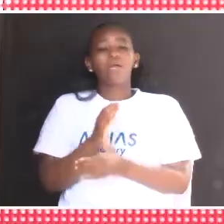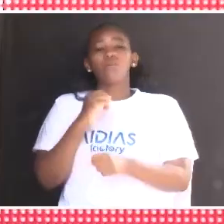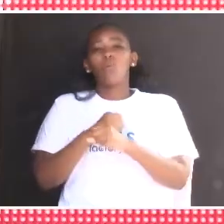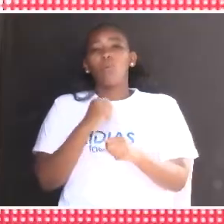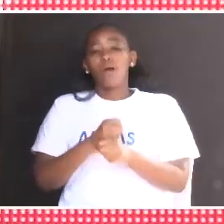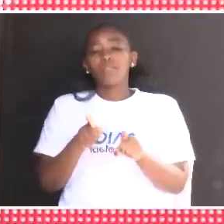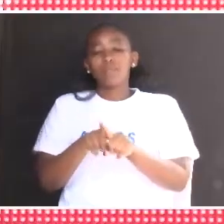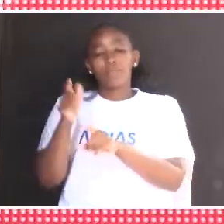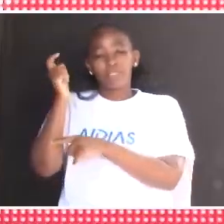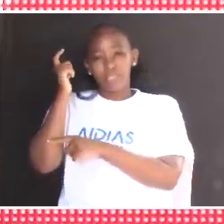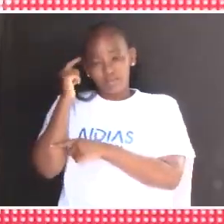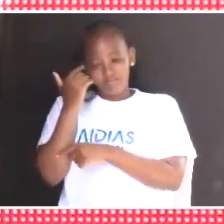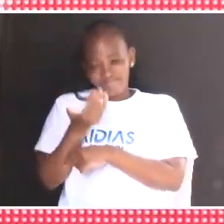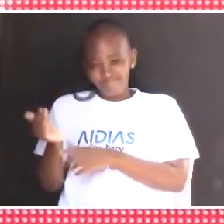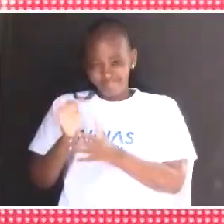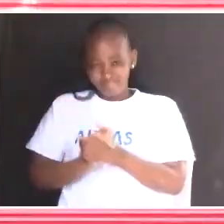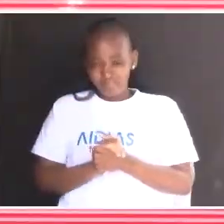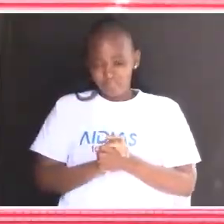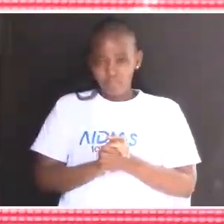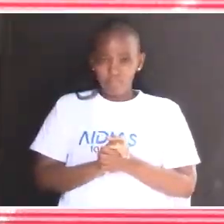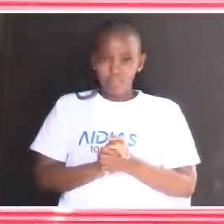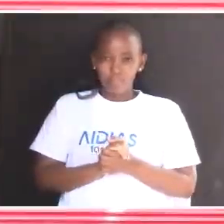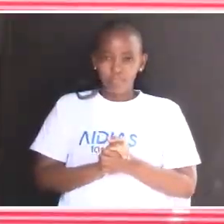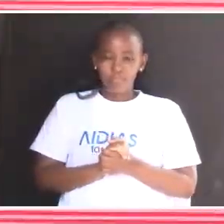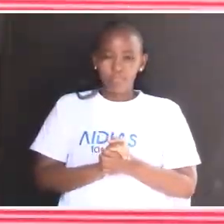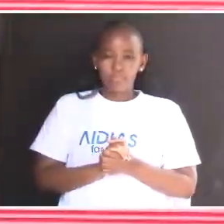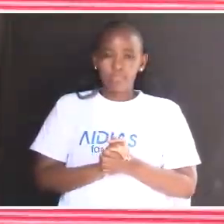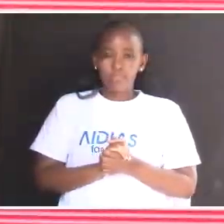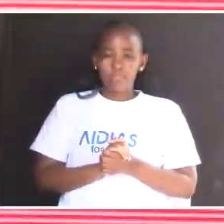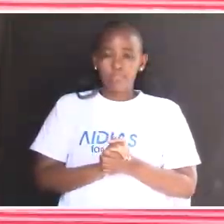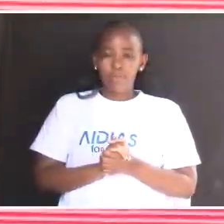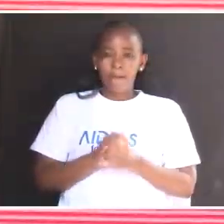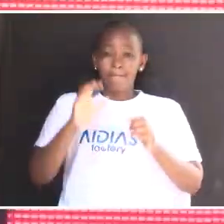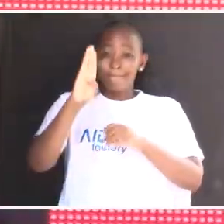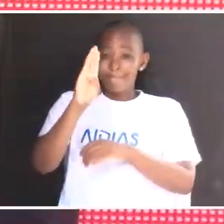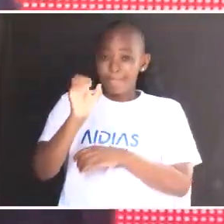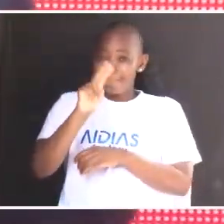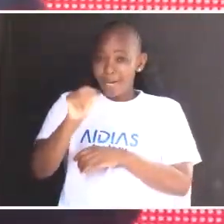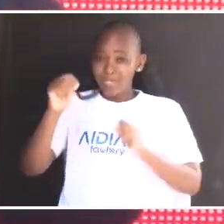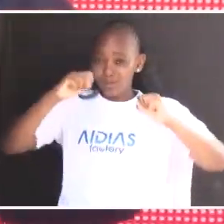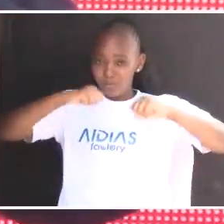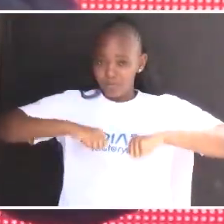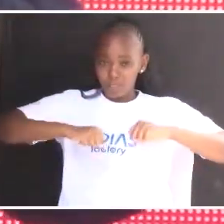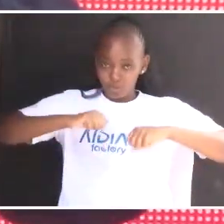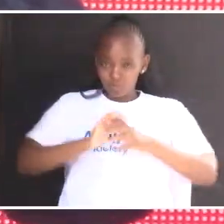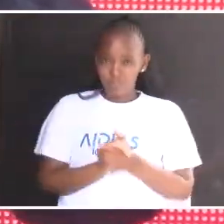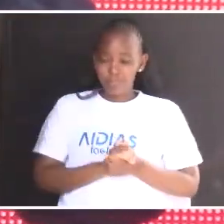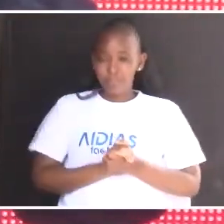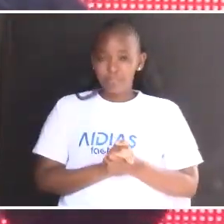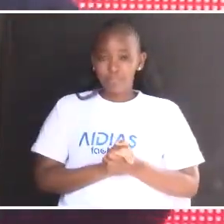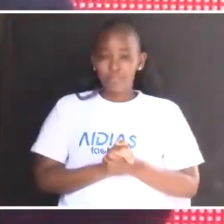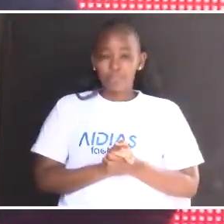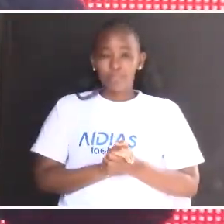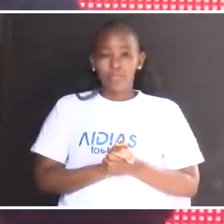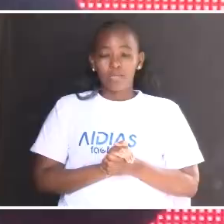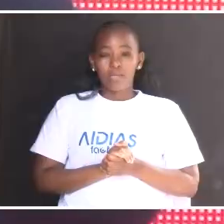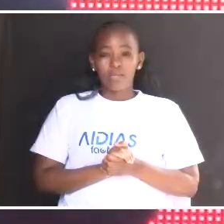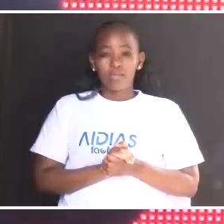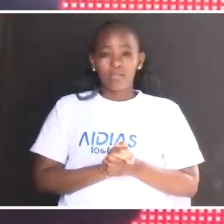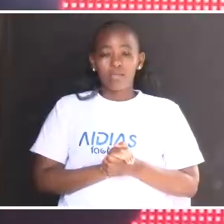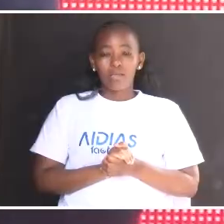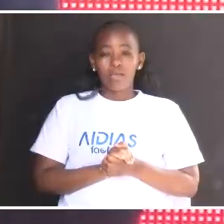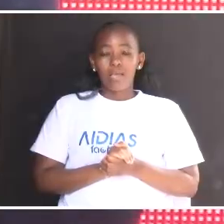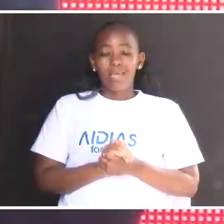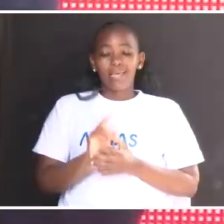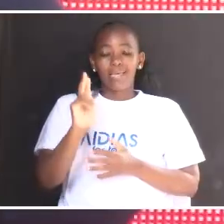or basically copyright works. Berne Convention is a convention in which Kenya